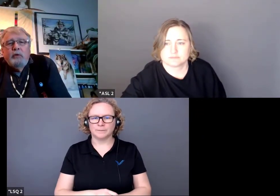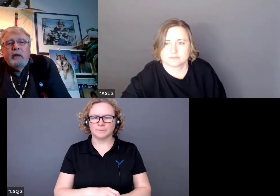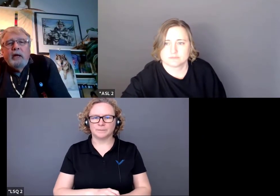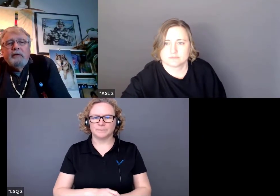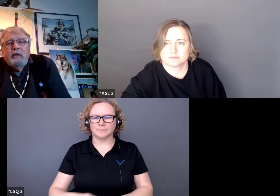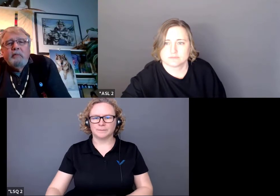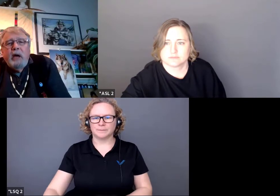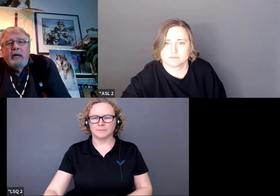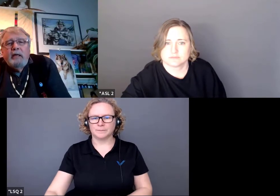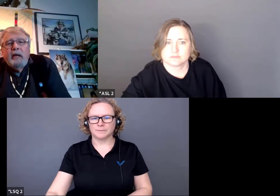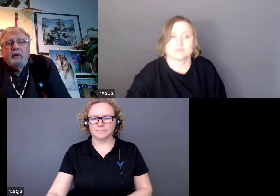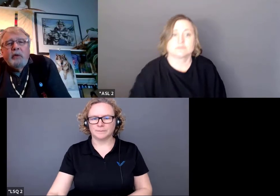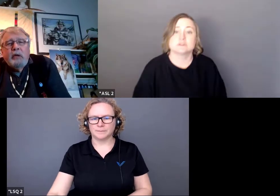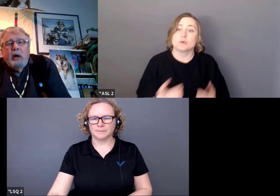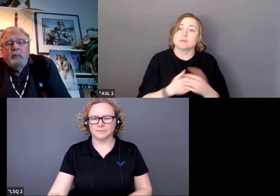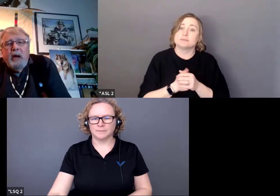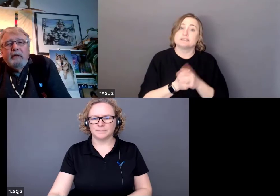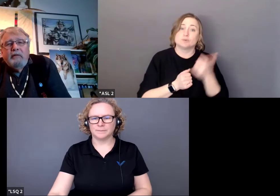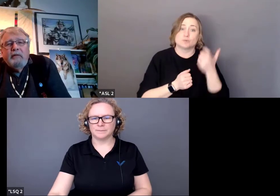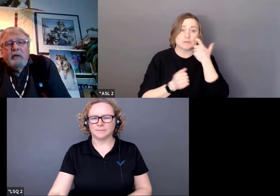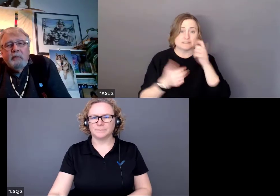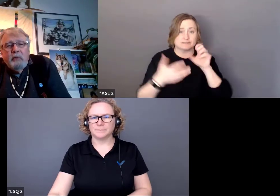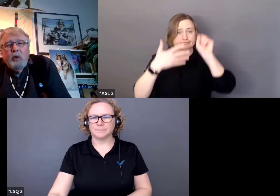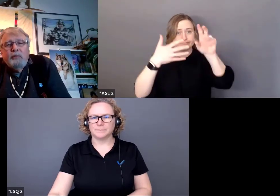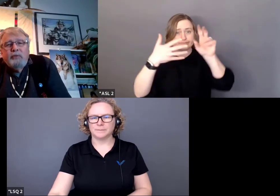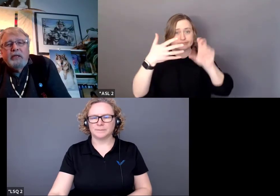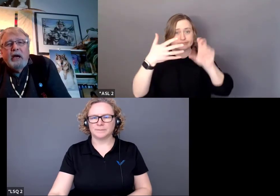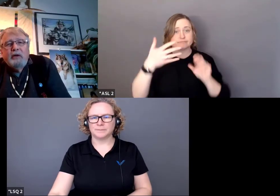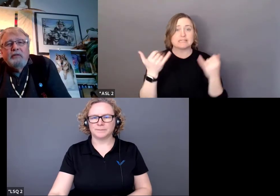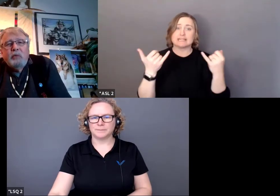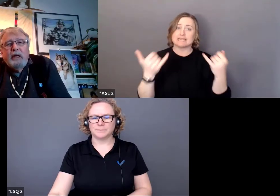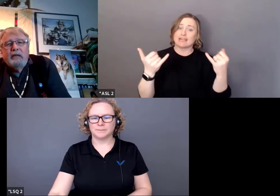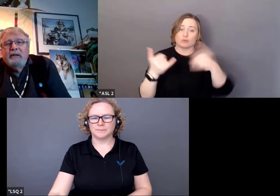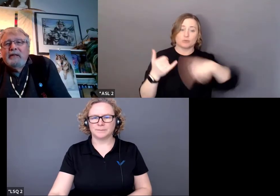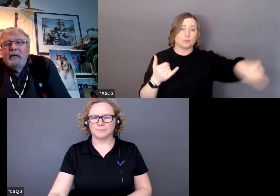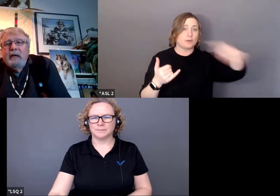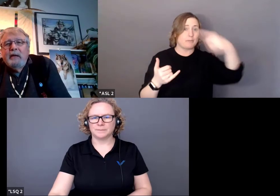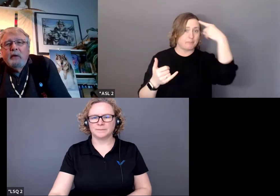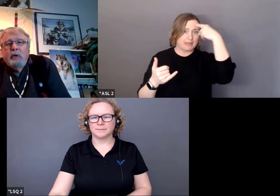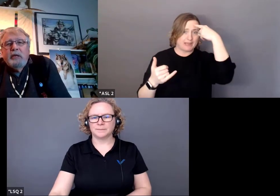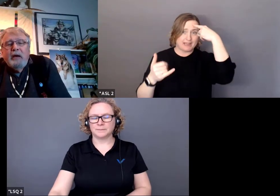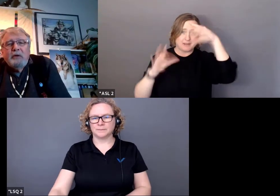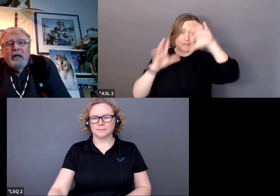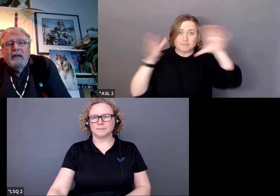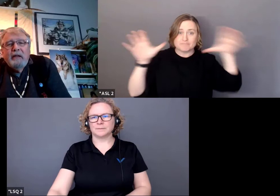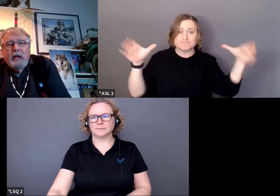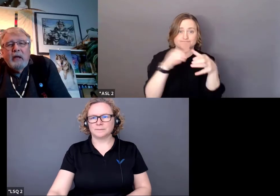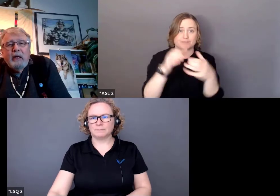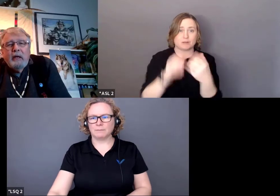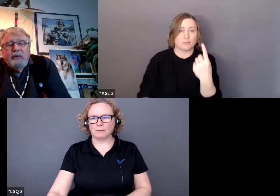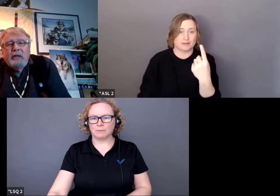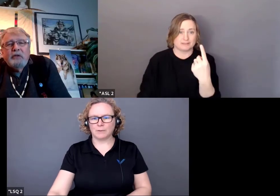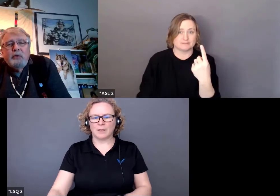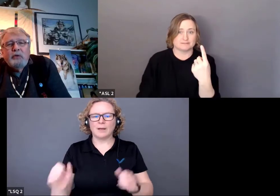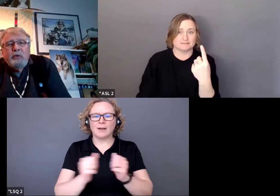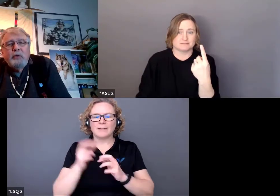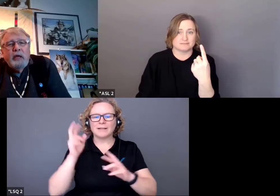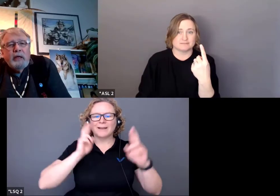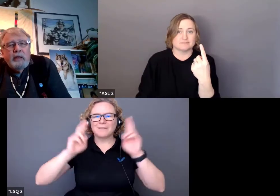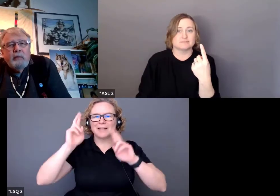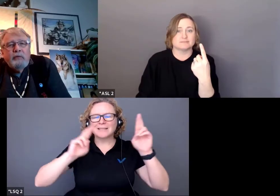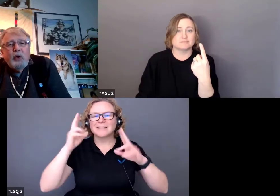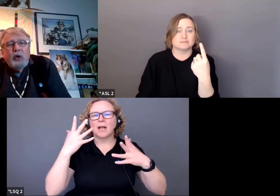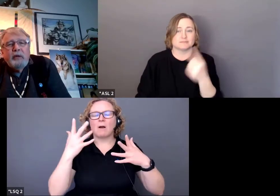With those thoughts in mind, and as with our minds hopefully now as one, we'll now, and I invite you